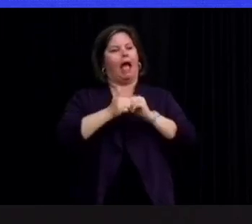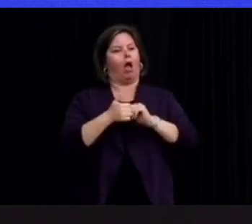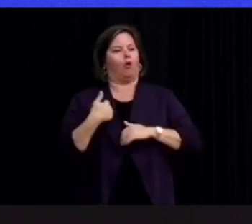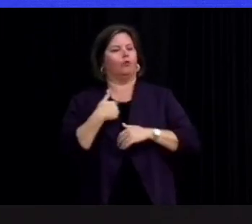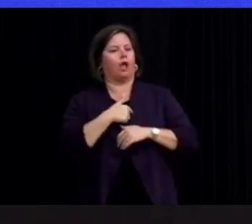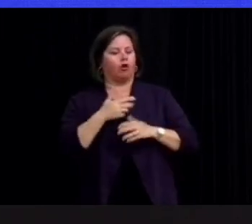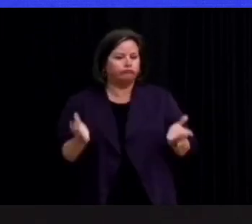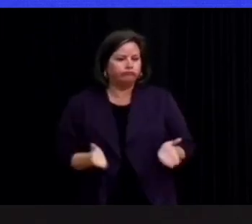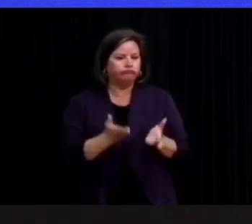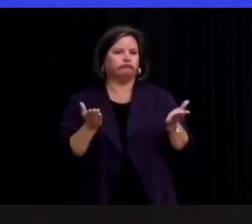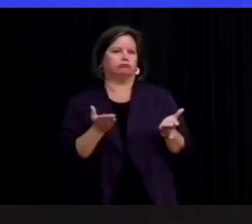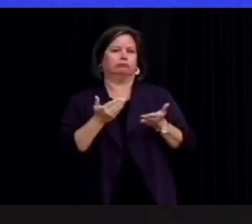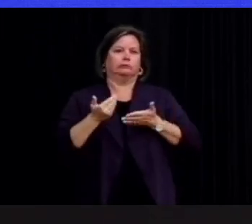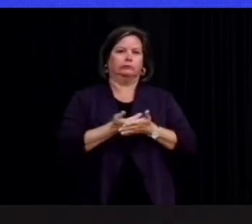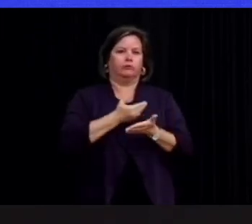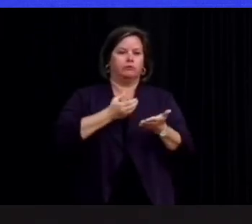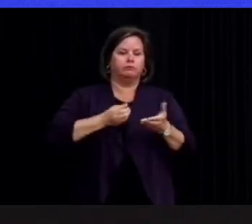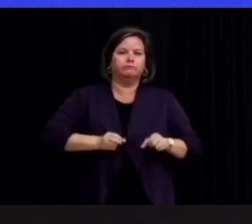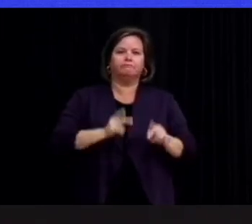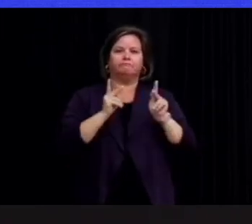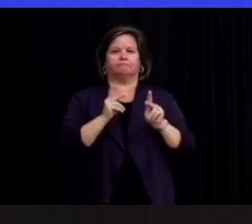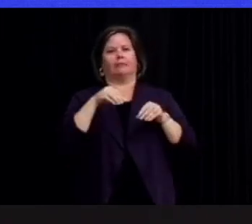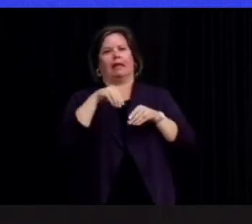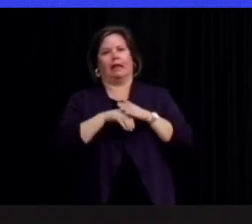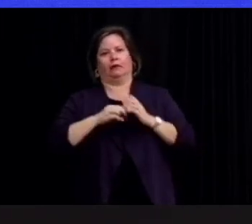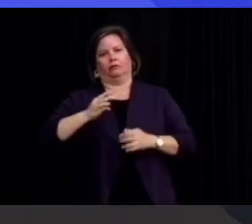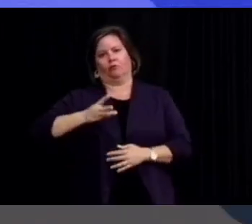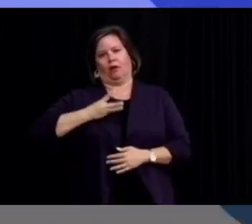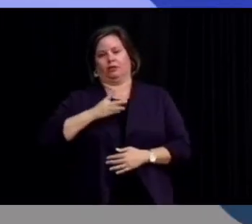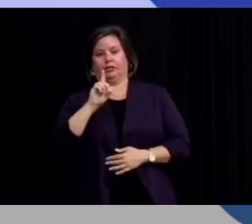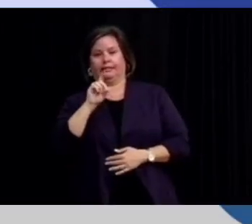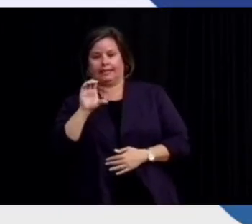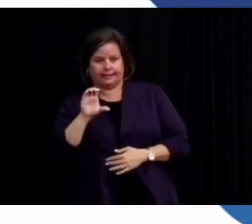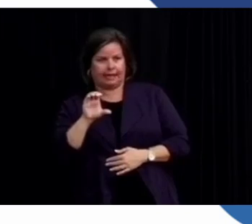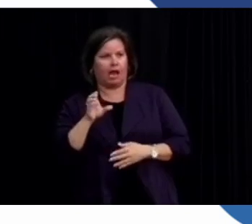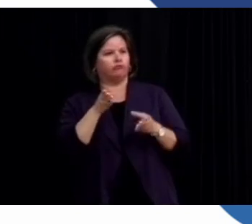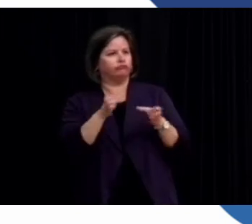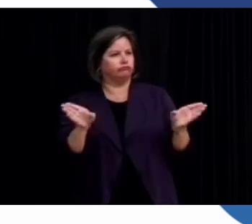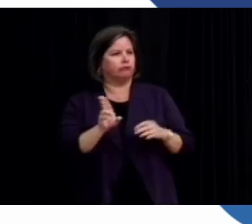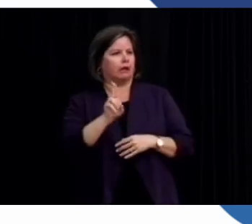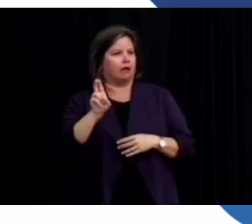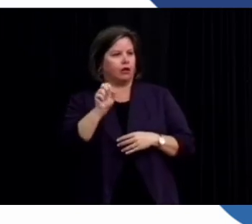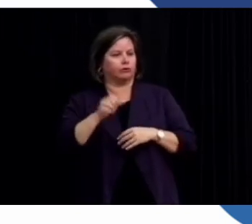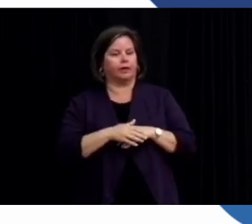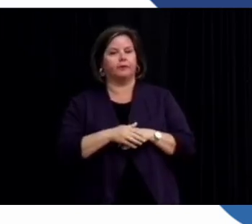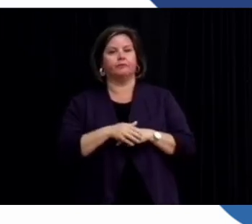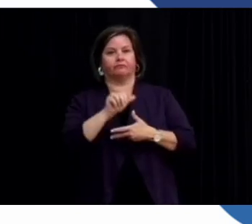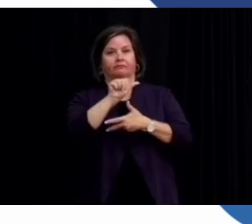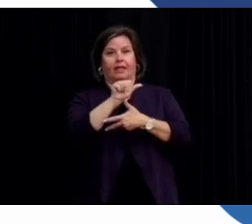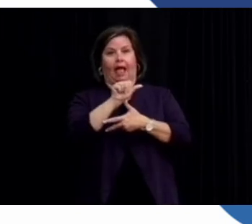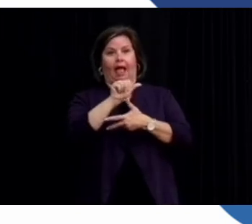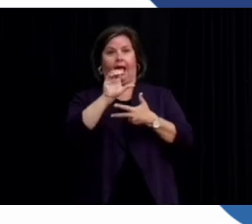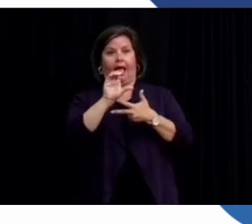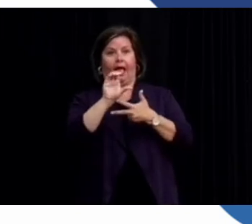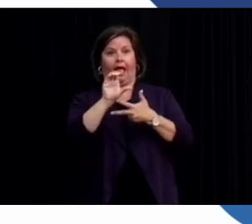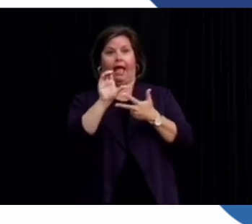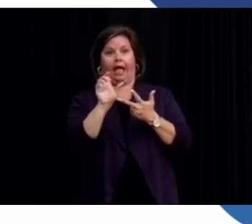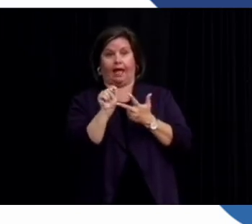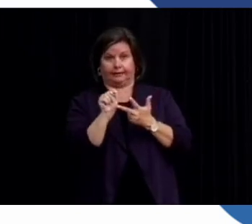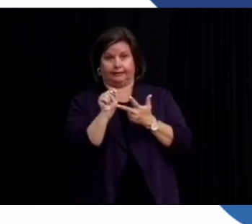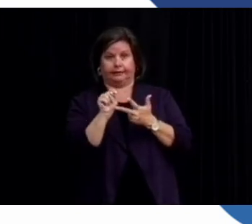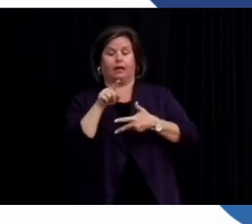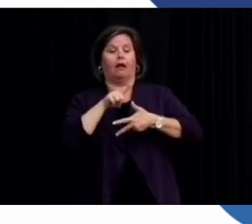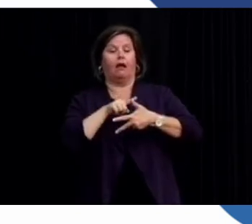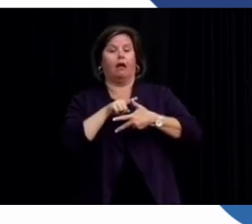and around Washington, D.C. and around the country. So our ACT initiative stands for,